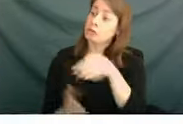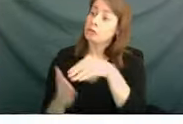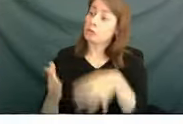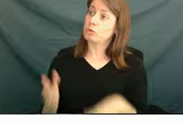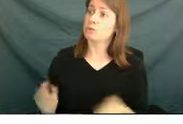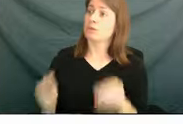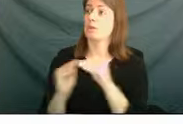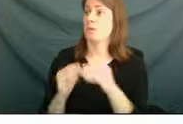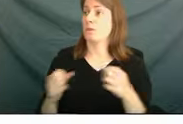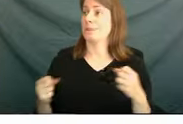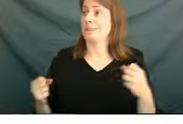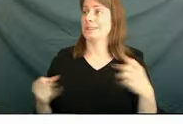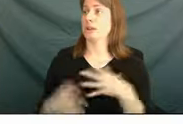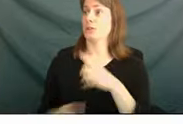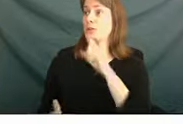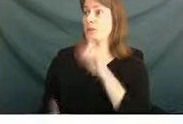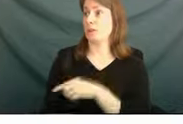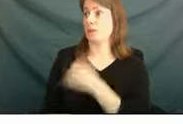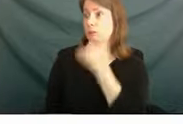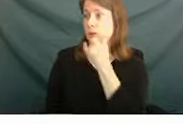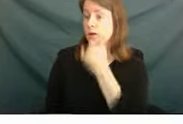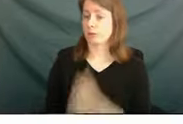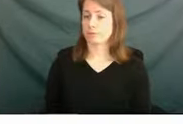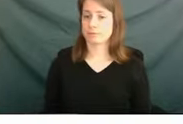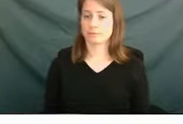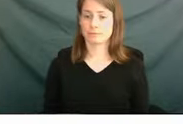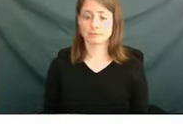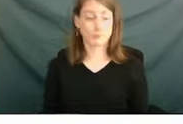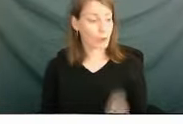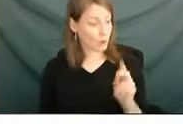that black people had to...